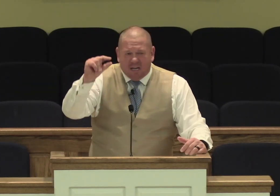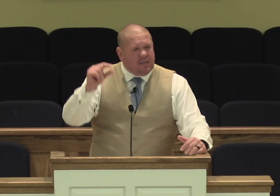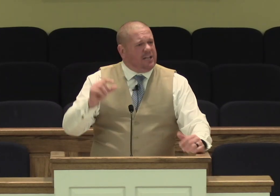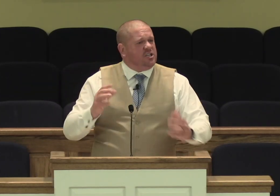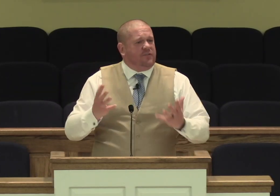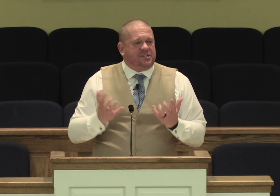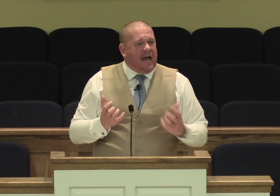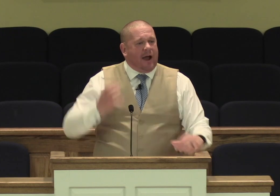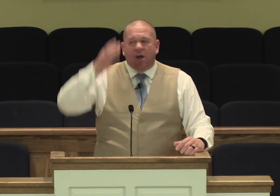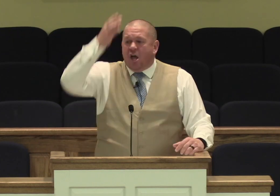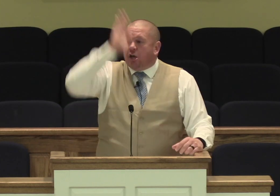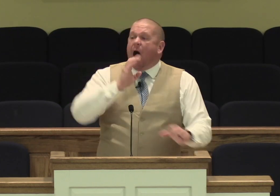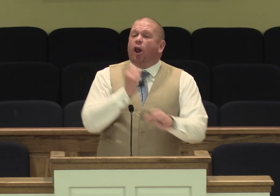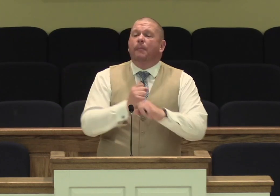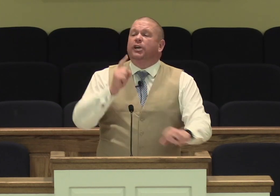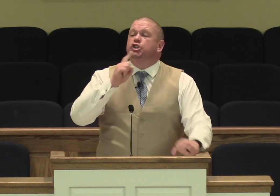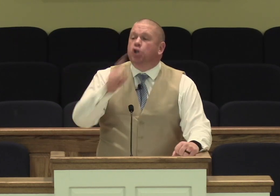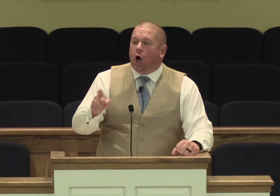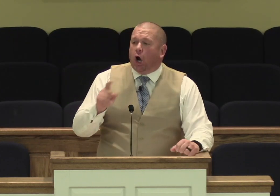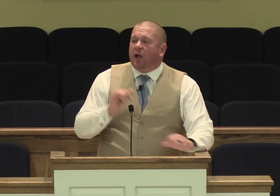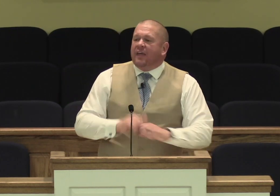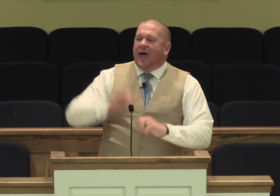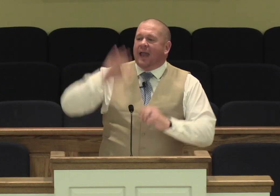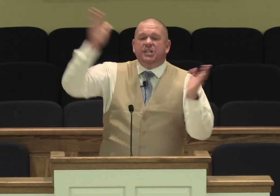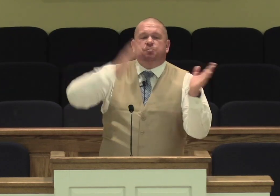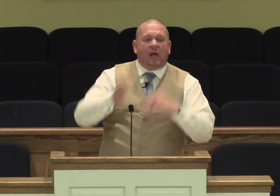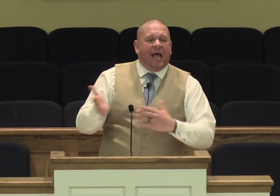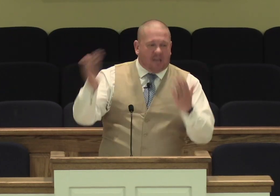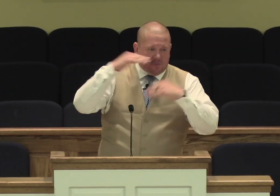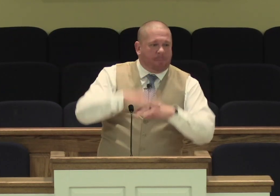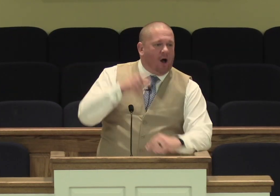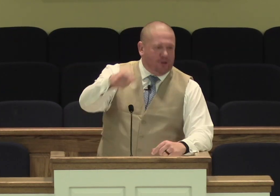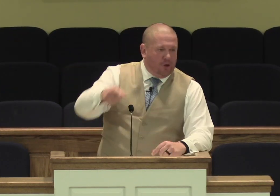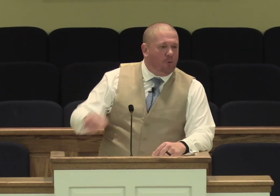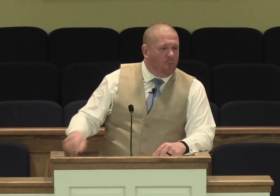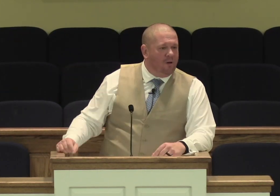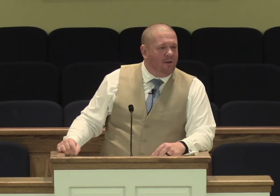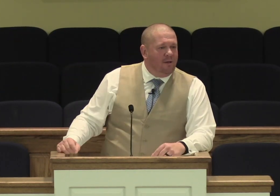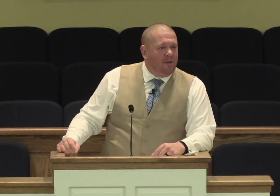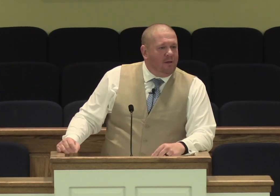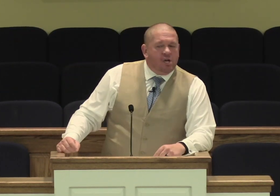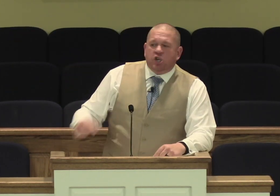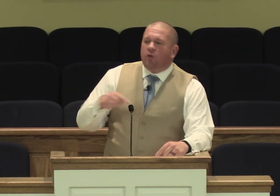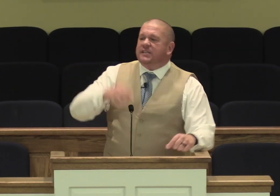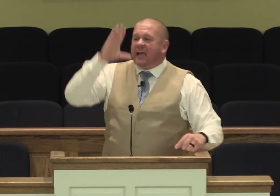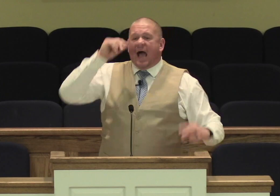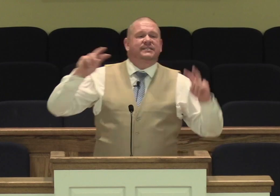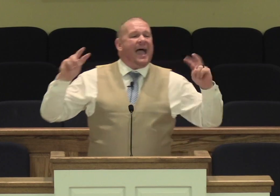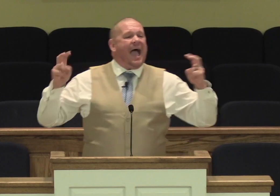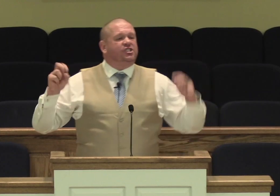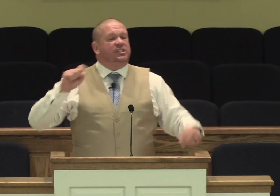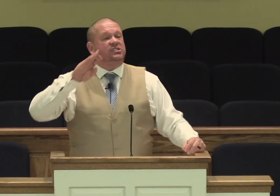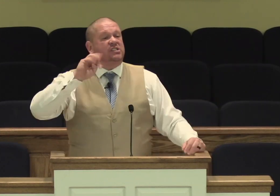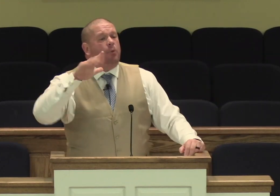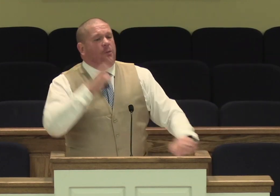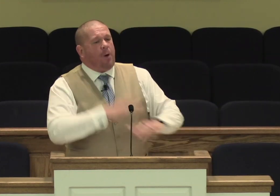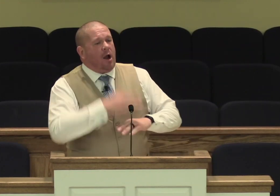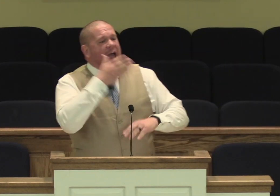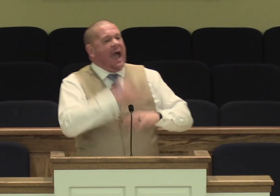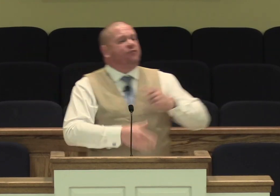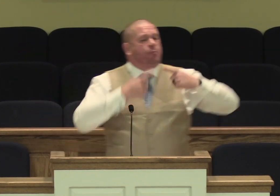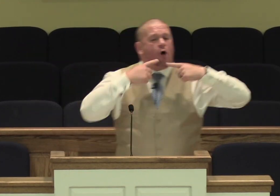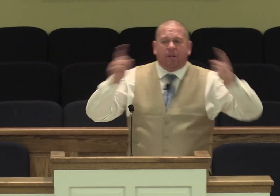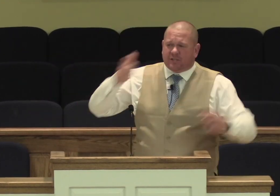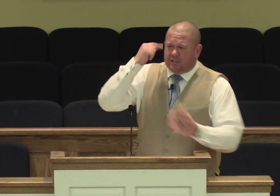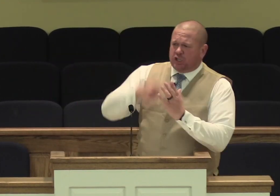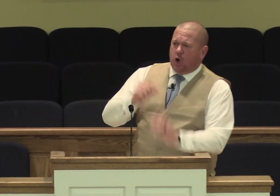any inclination of a desire, God will make sure that his plan comes upon you. So these guys actually stumbled upon